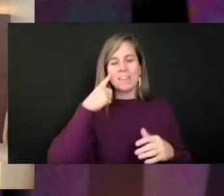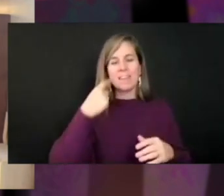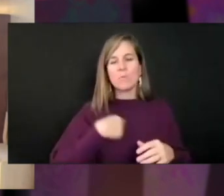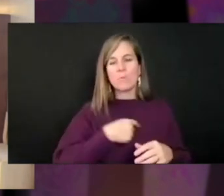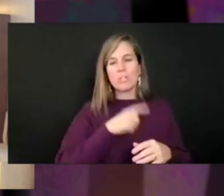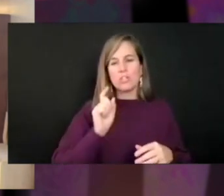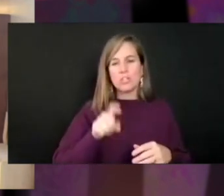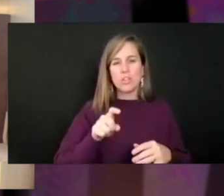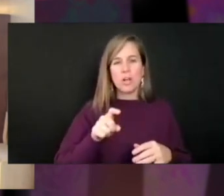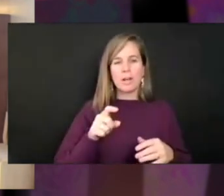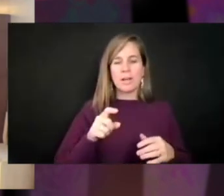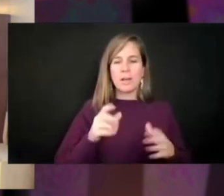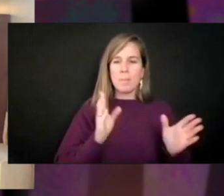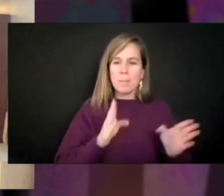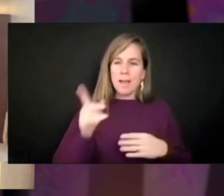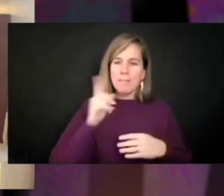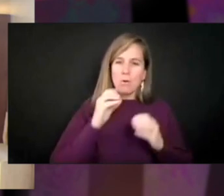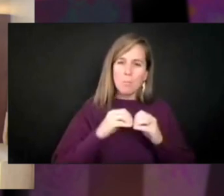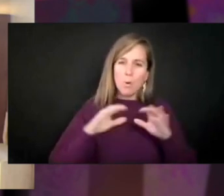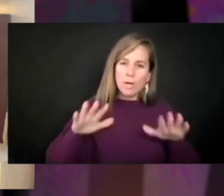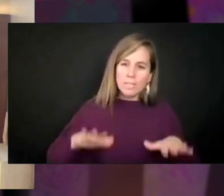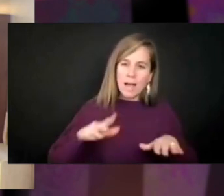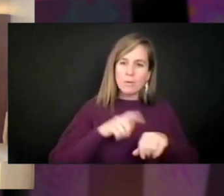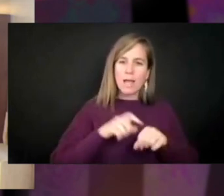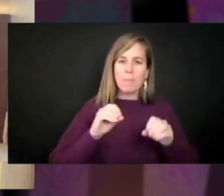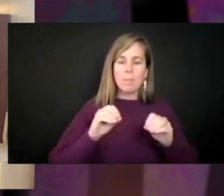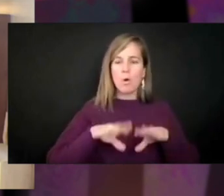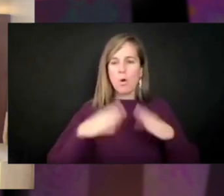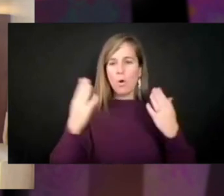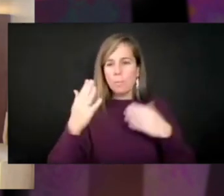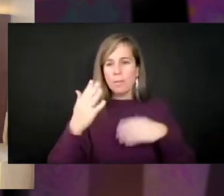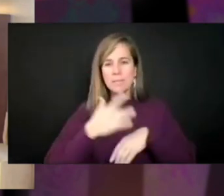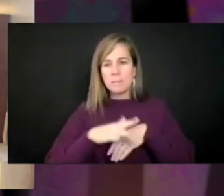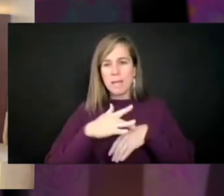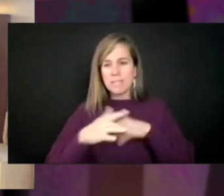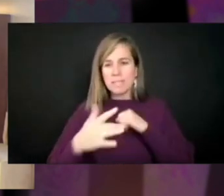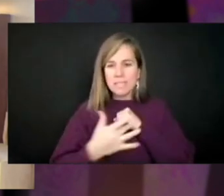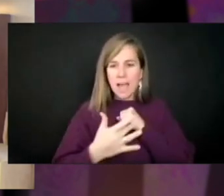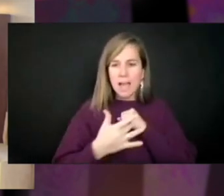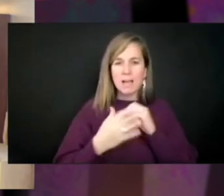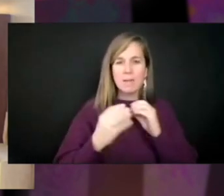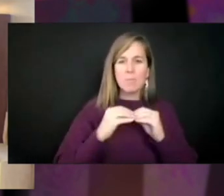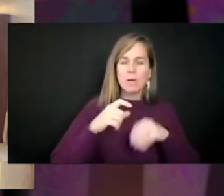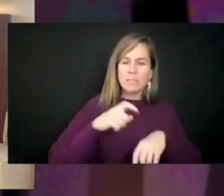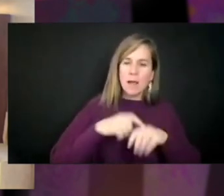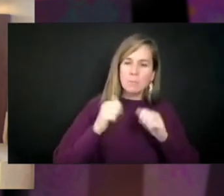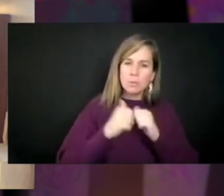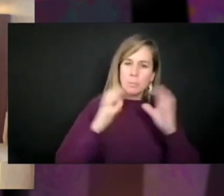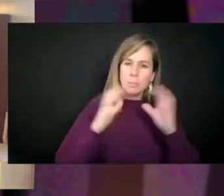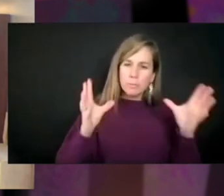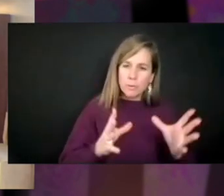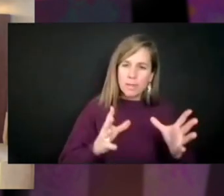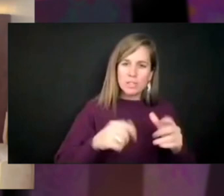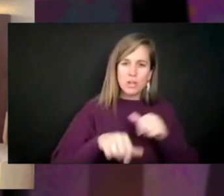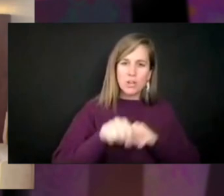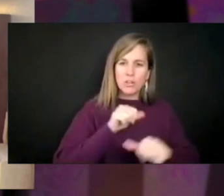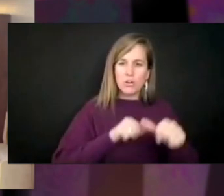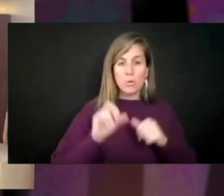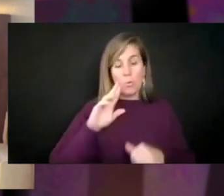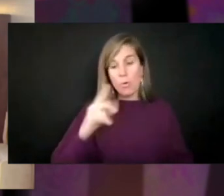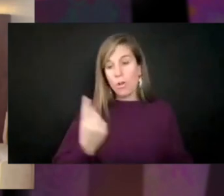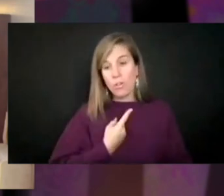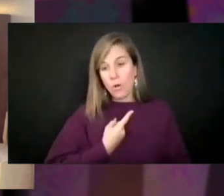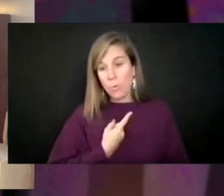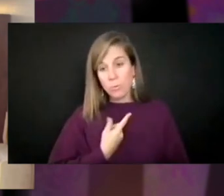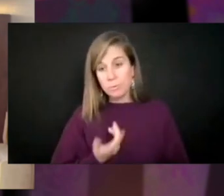more downtime, more open space technology, more just time to be with each other or alone, you